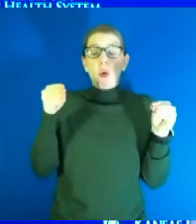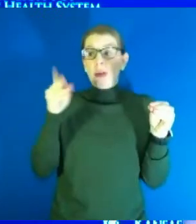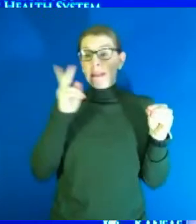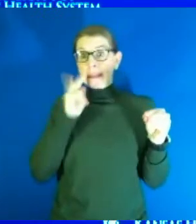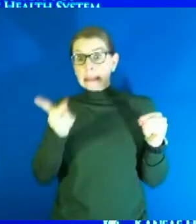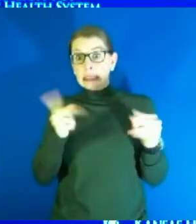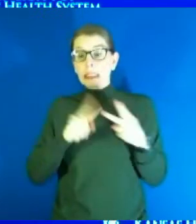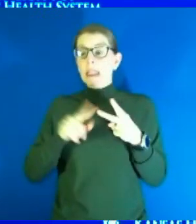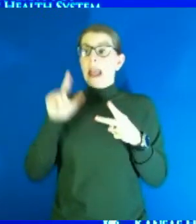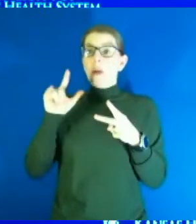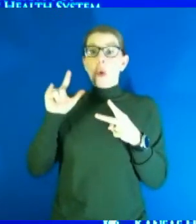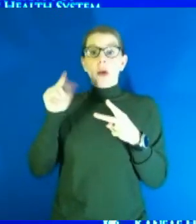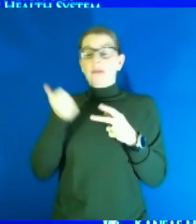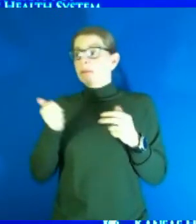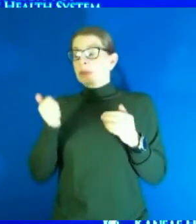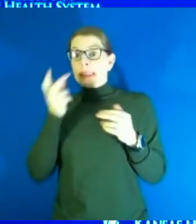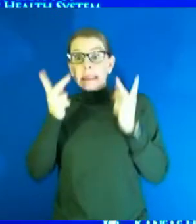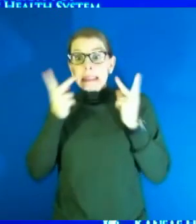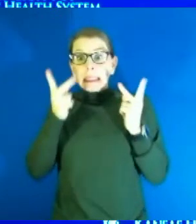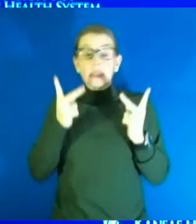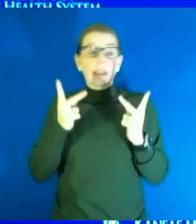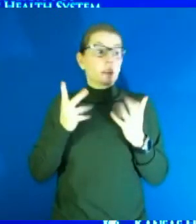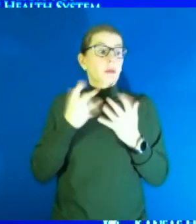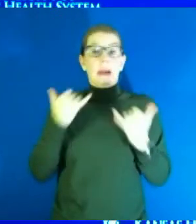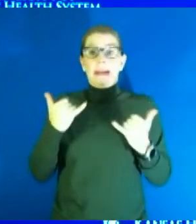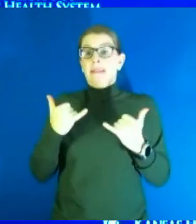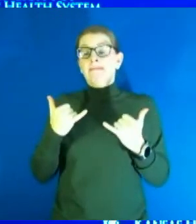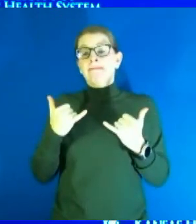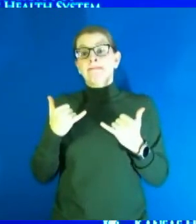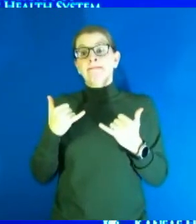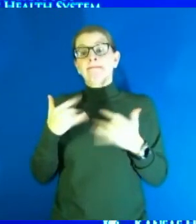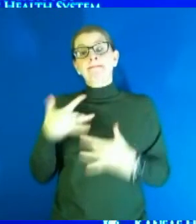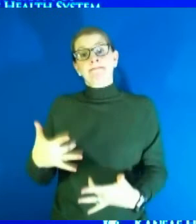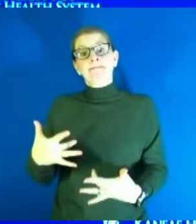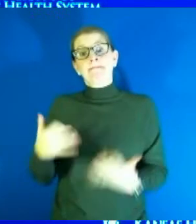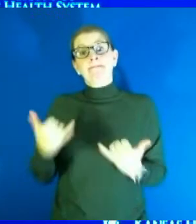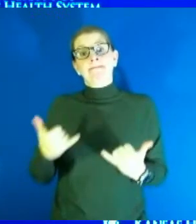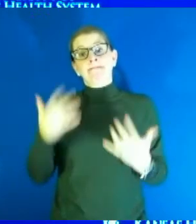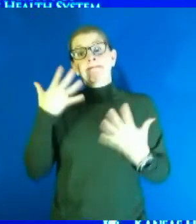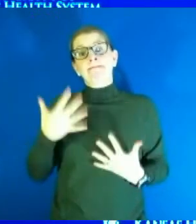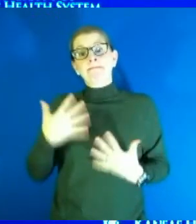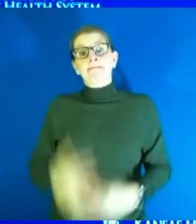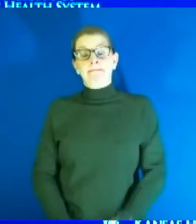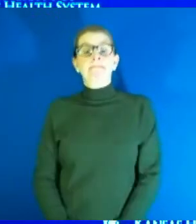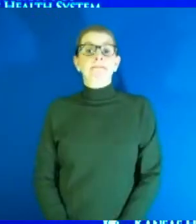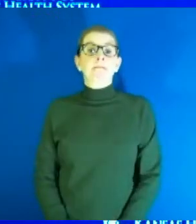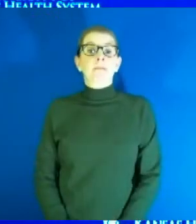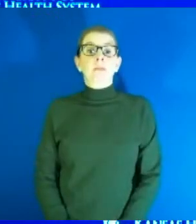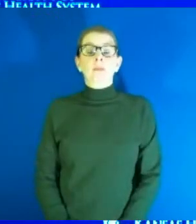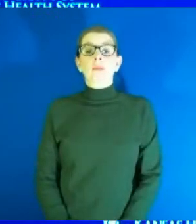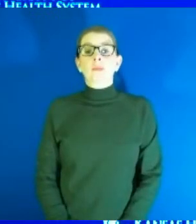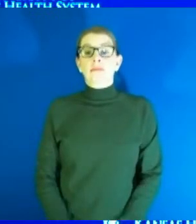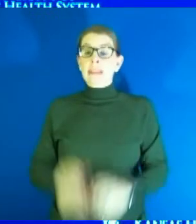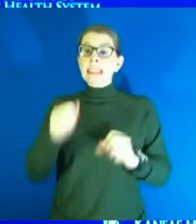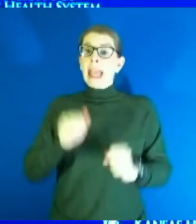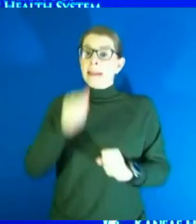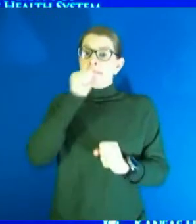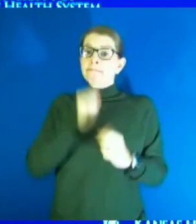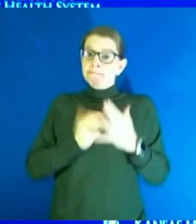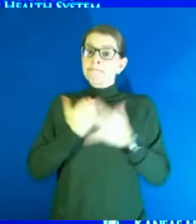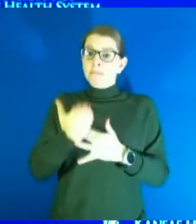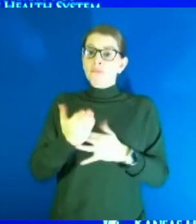Airports, any place, it just is so common right now, unfortunately. And I think, we can get through it, but I think just